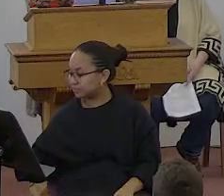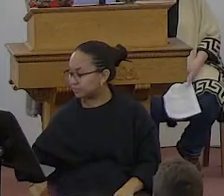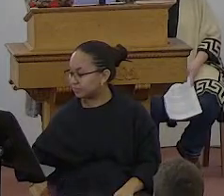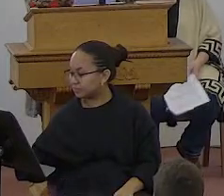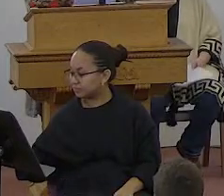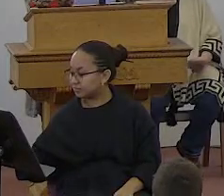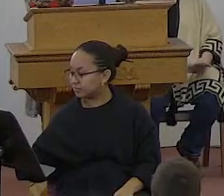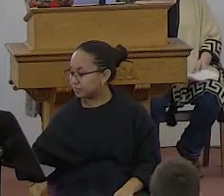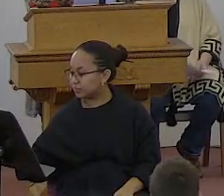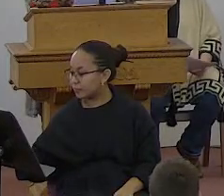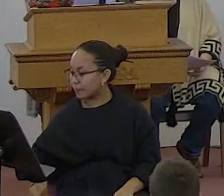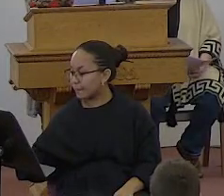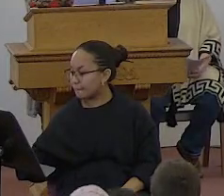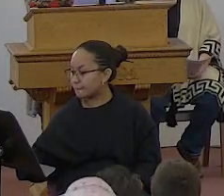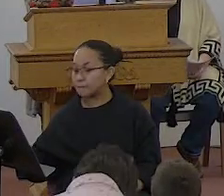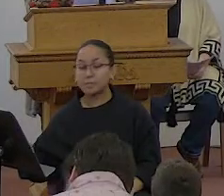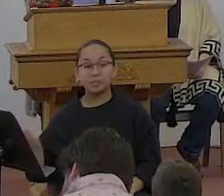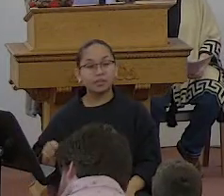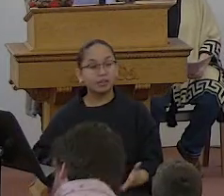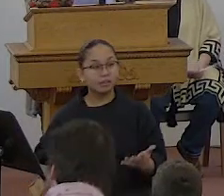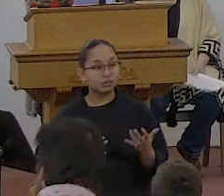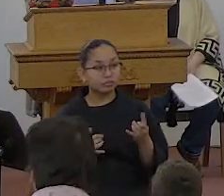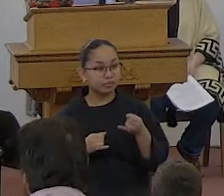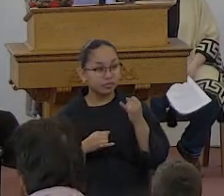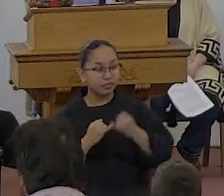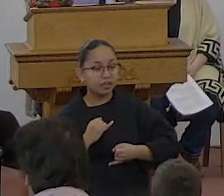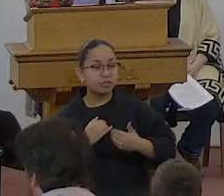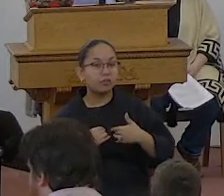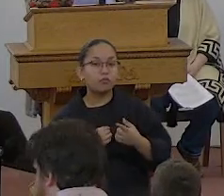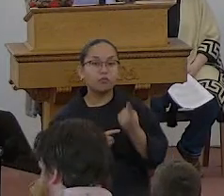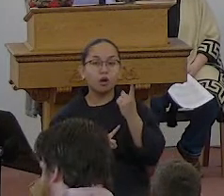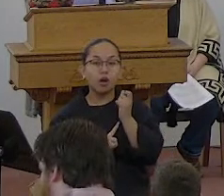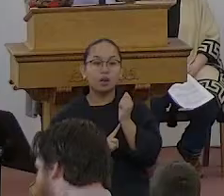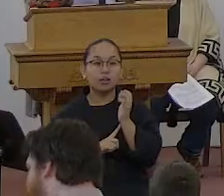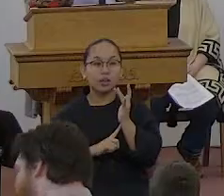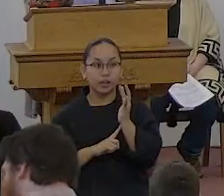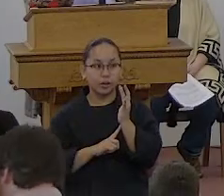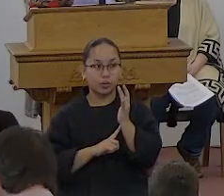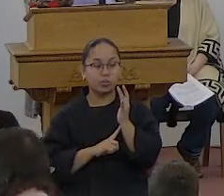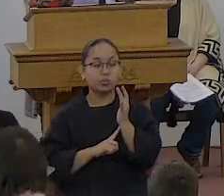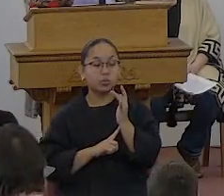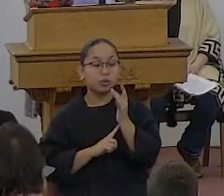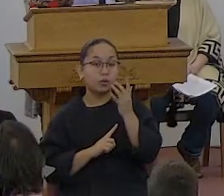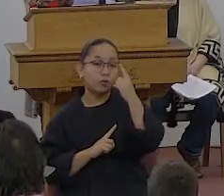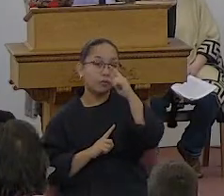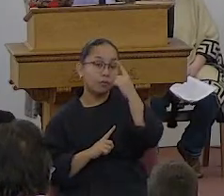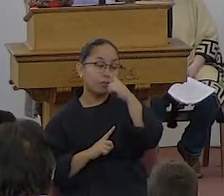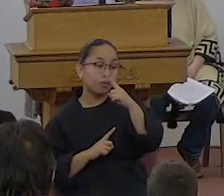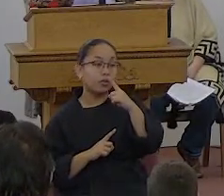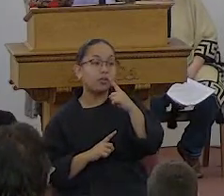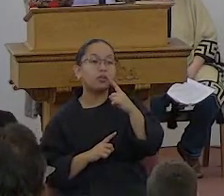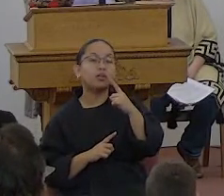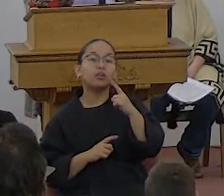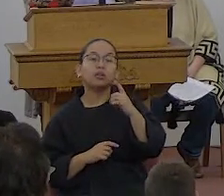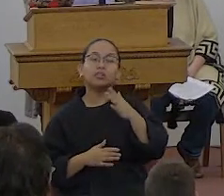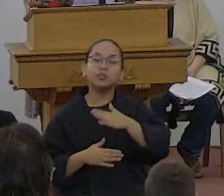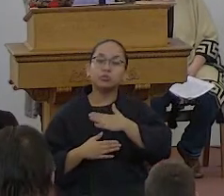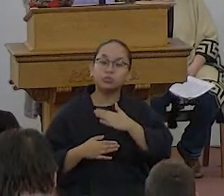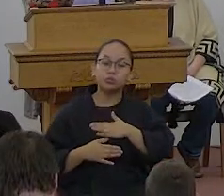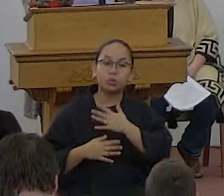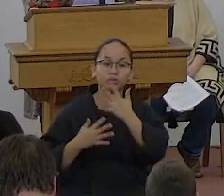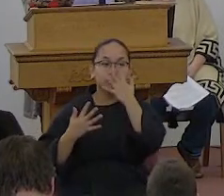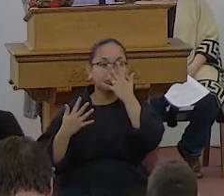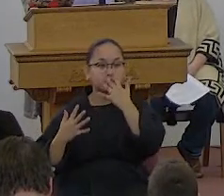And we light one final candle to remind us of the joys and sorrows kept in our hearts